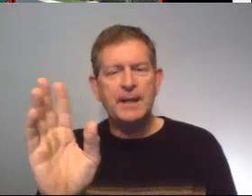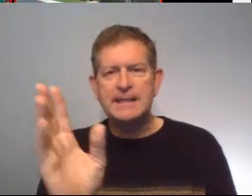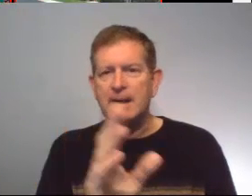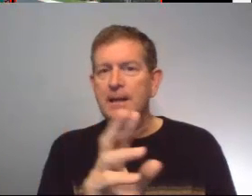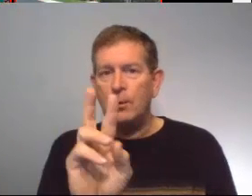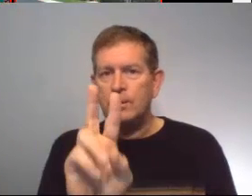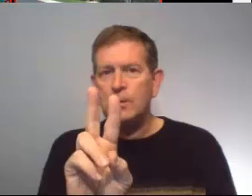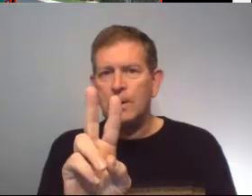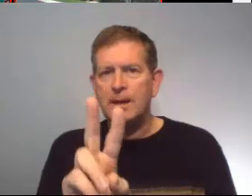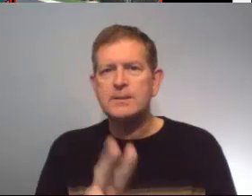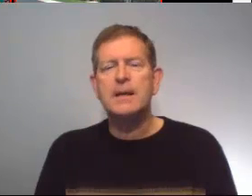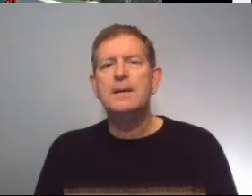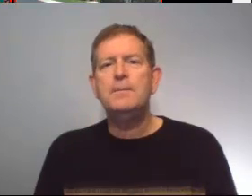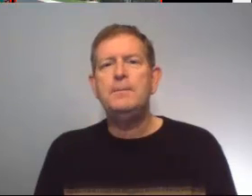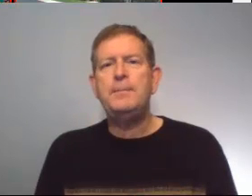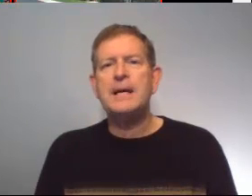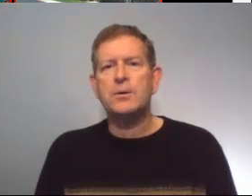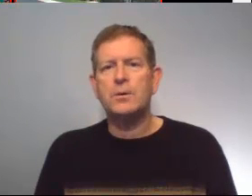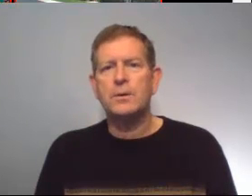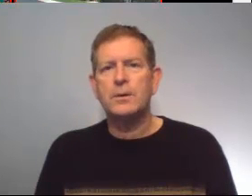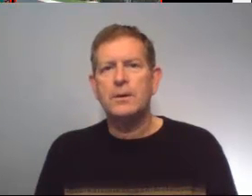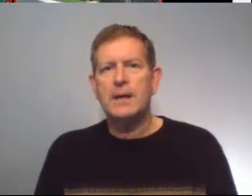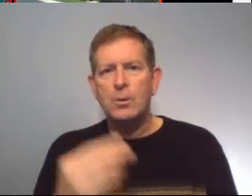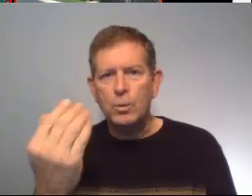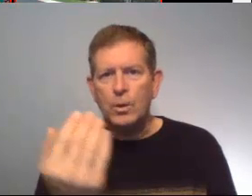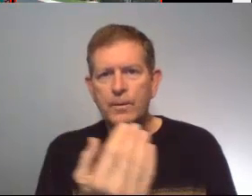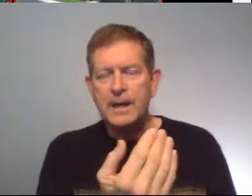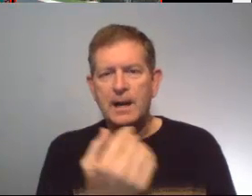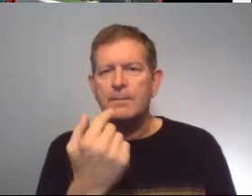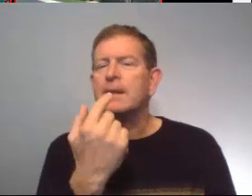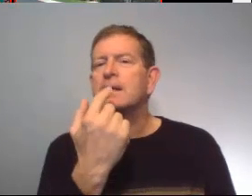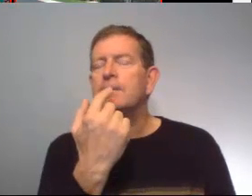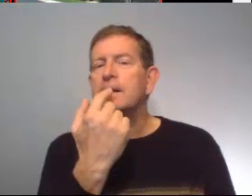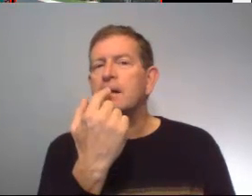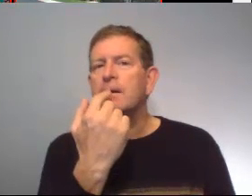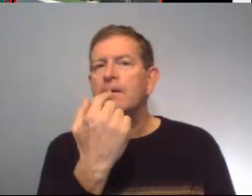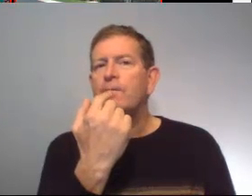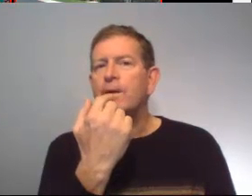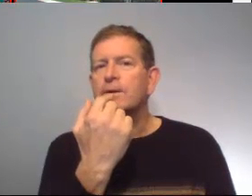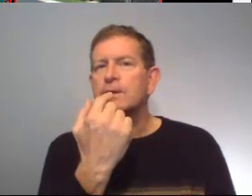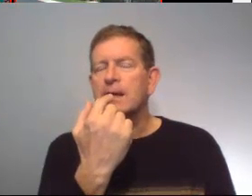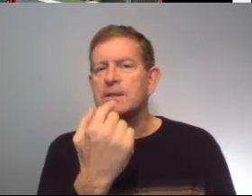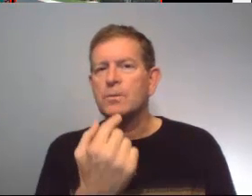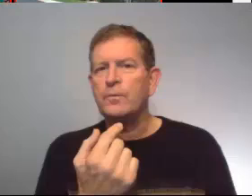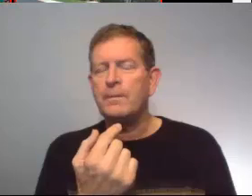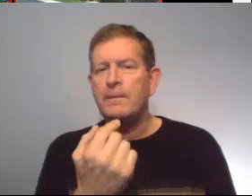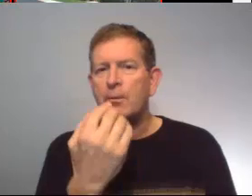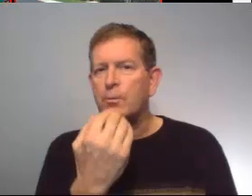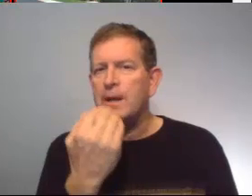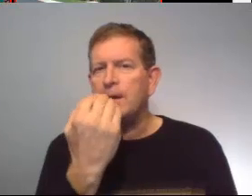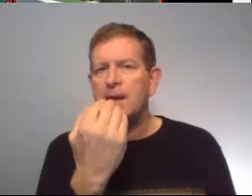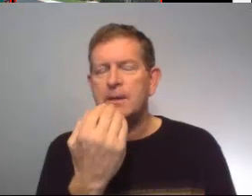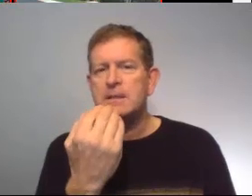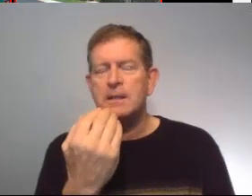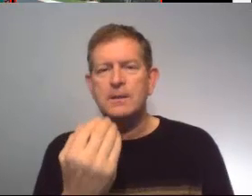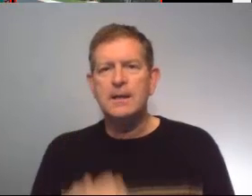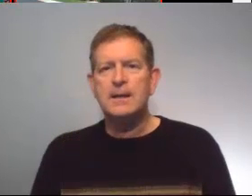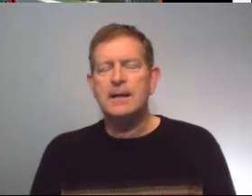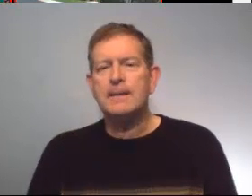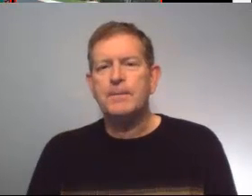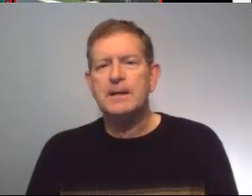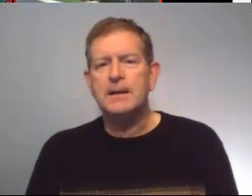dog, spelled identically but with 2 R's, perro. I roll the R. The tip of my tongue flutters against the roof of my mouth, right behind my